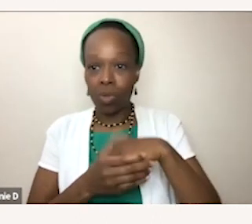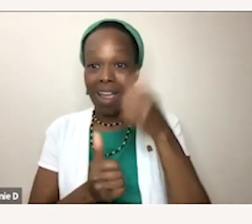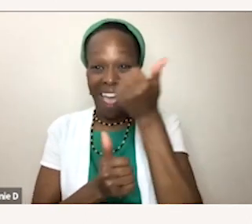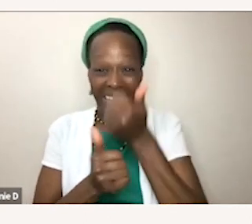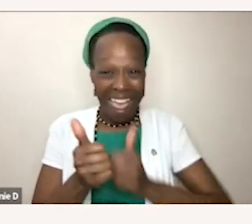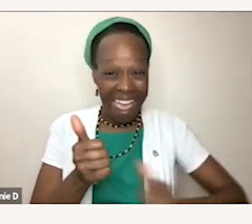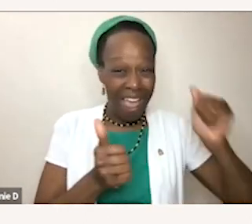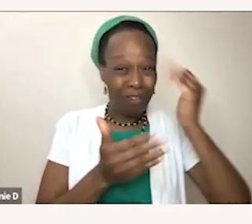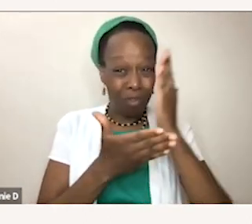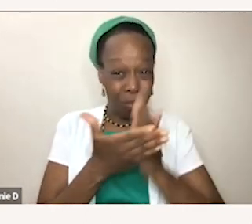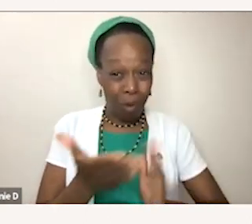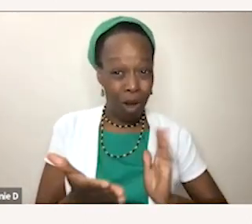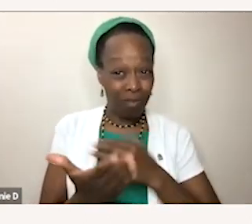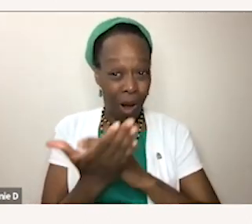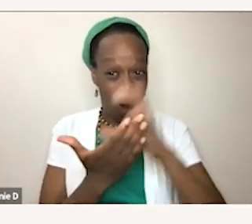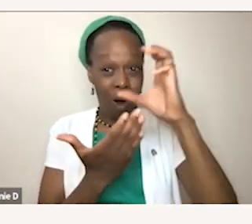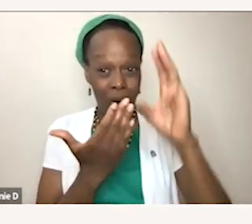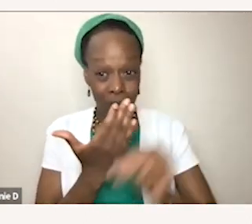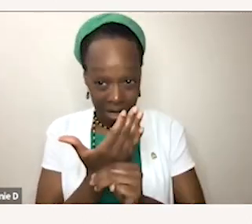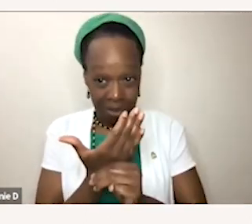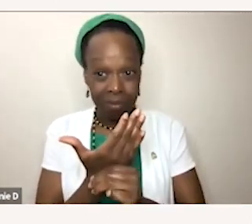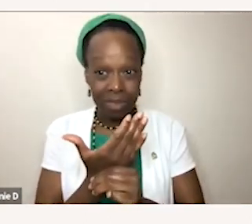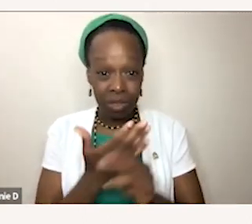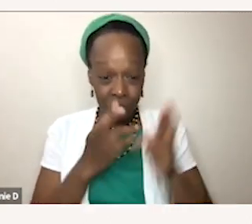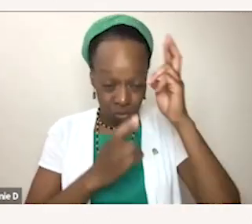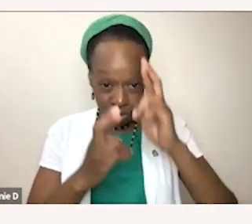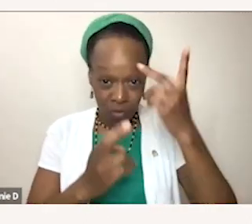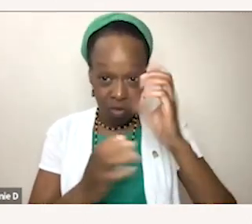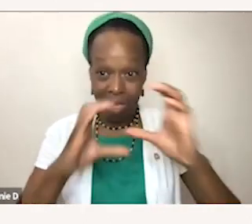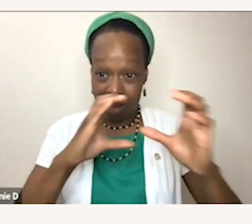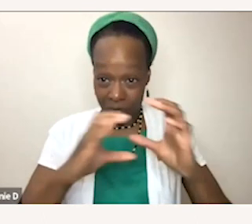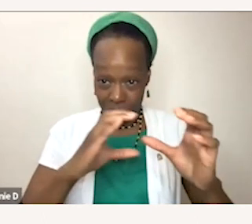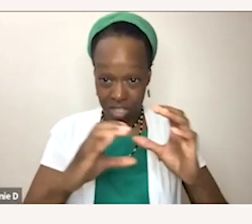is a respect for that conversation and a respect